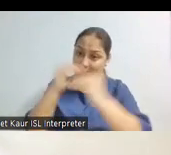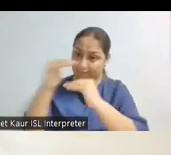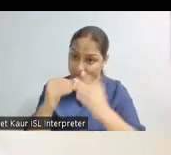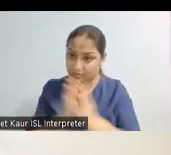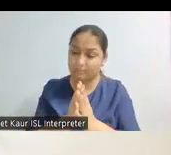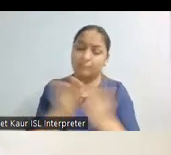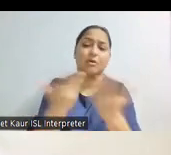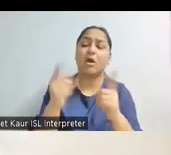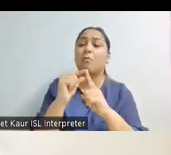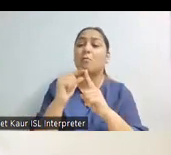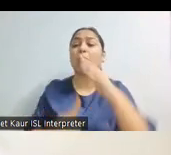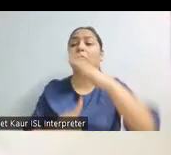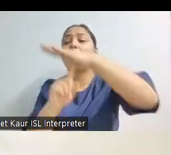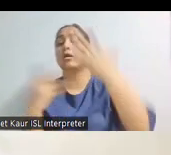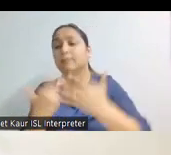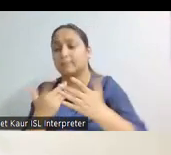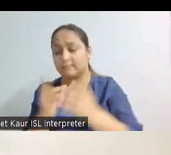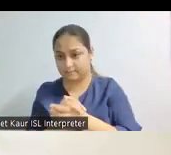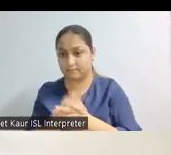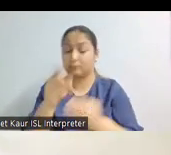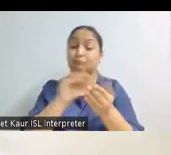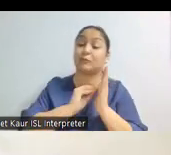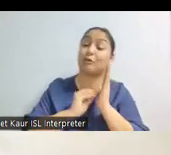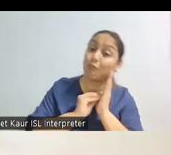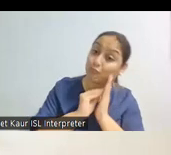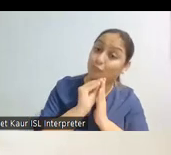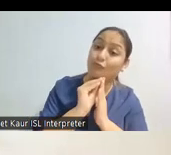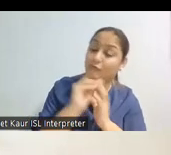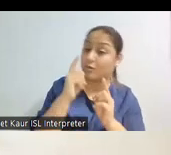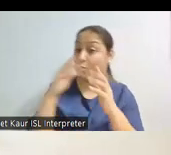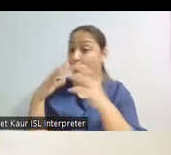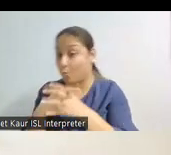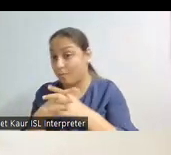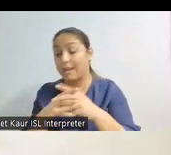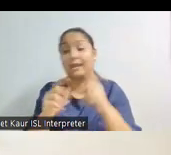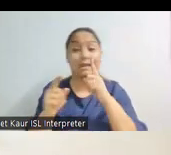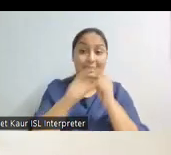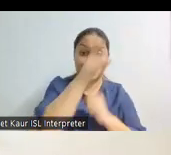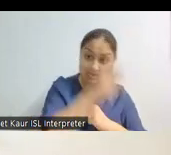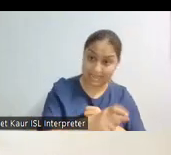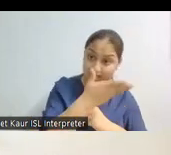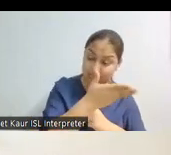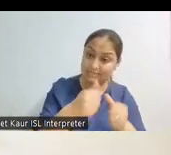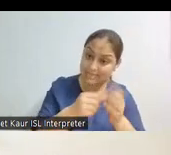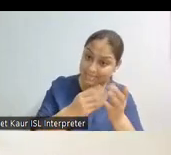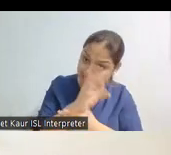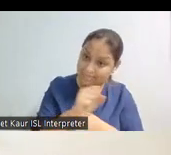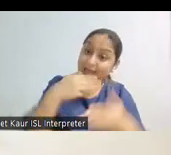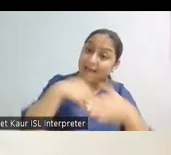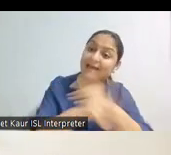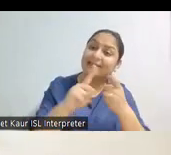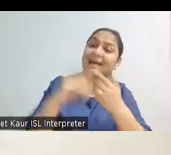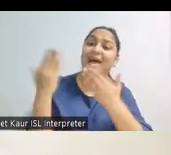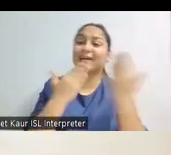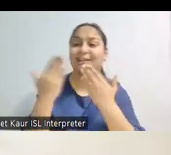its priorities? To improve women and girls' access to education, including